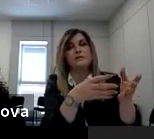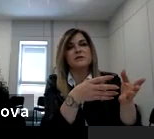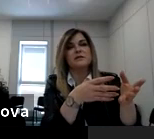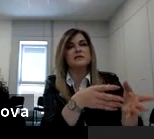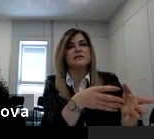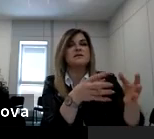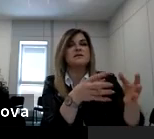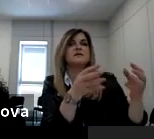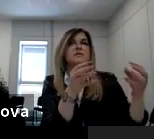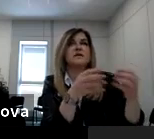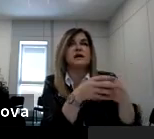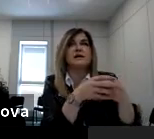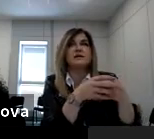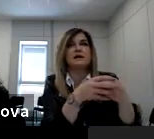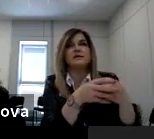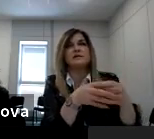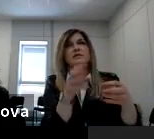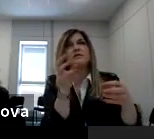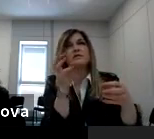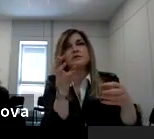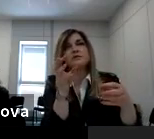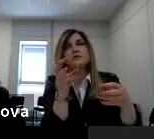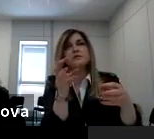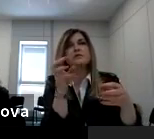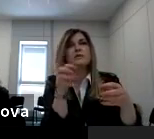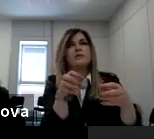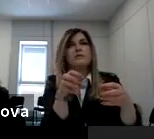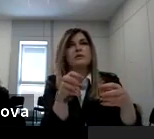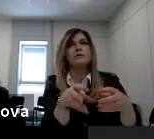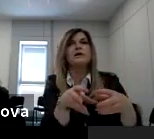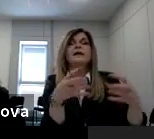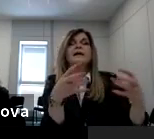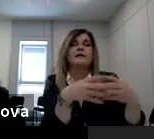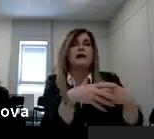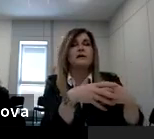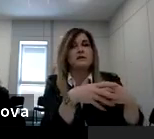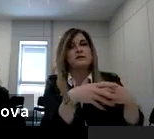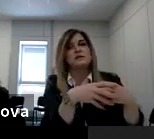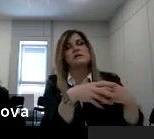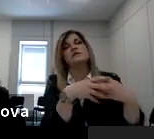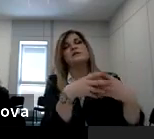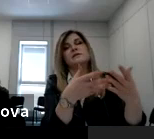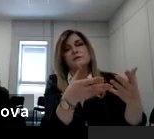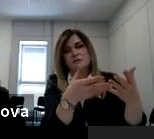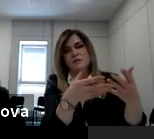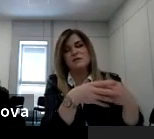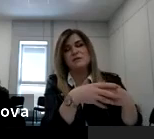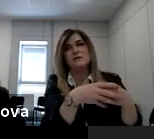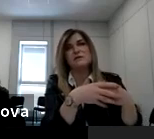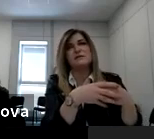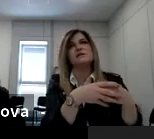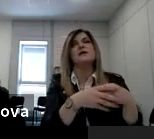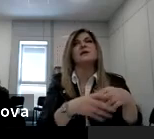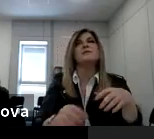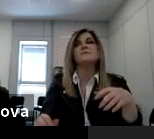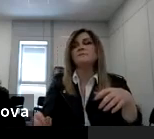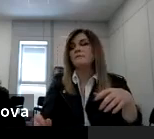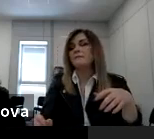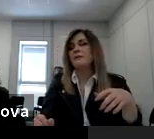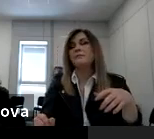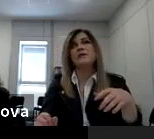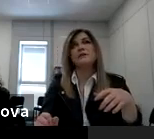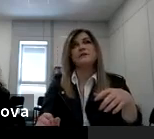also IP66 with airtight models on the top, on the bottom, and the housing itself is it's not